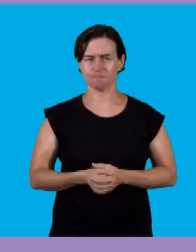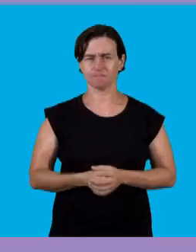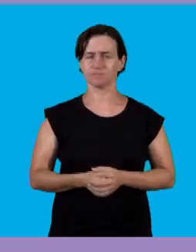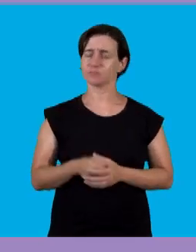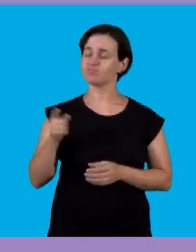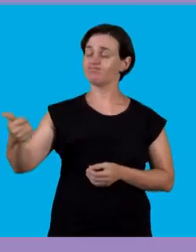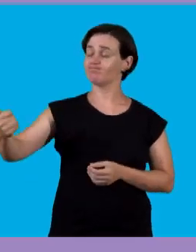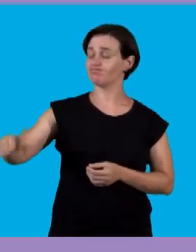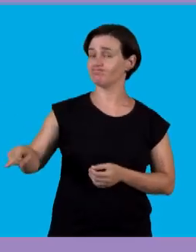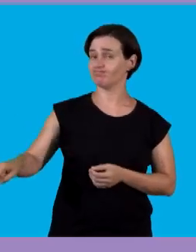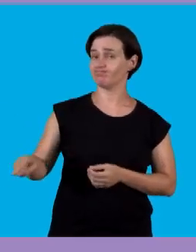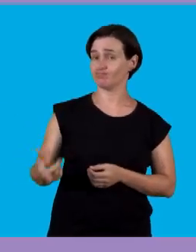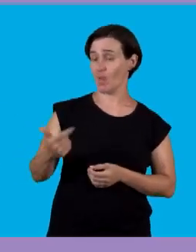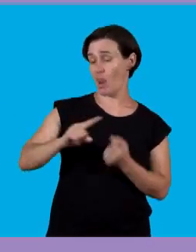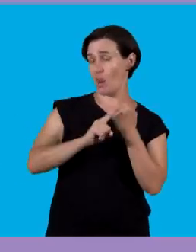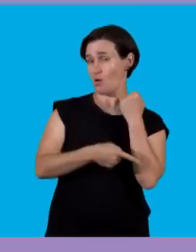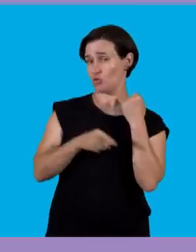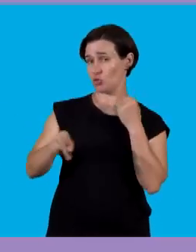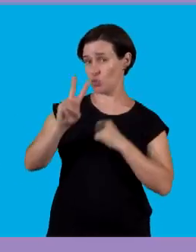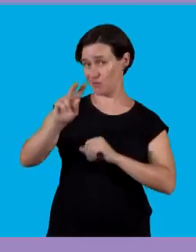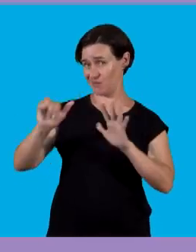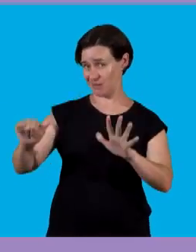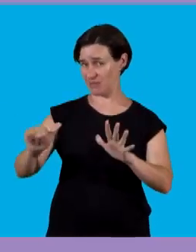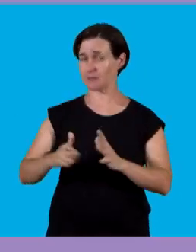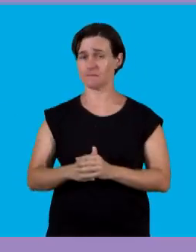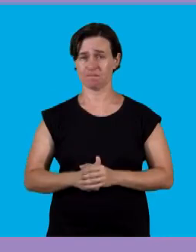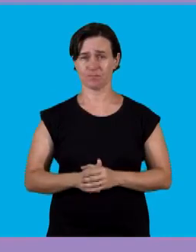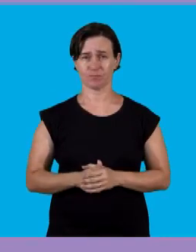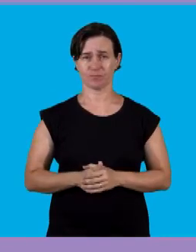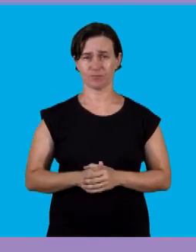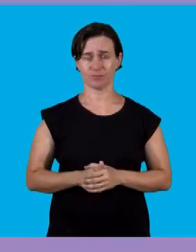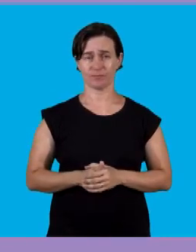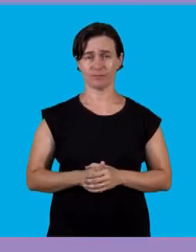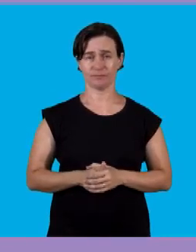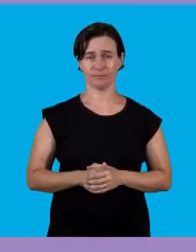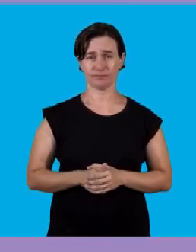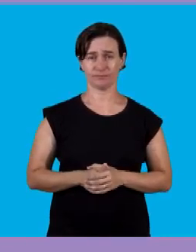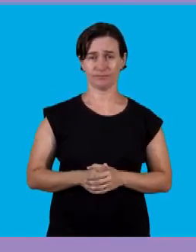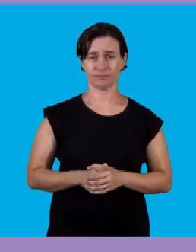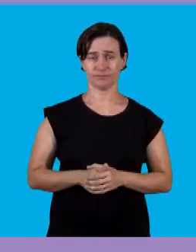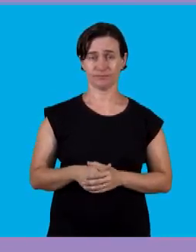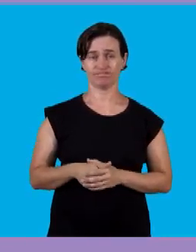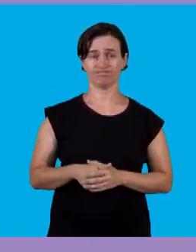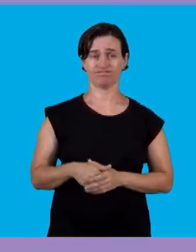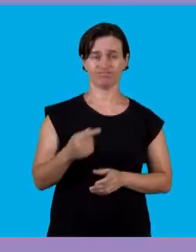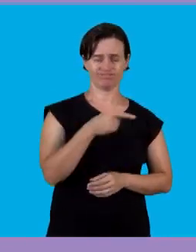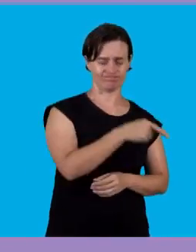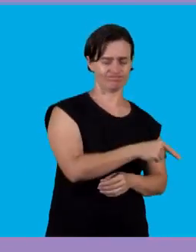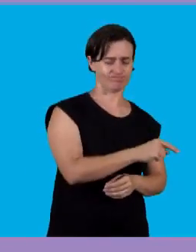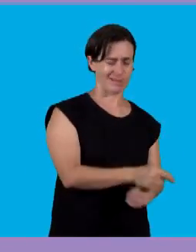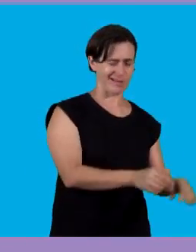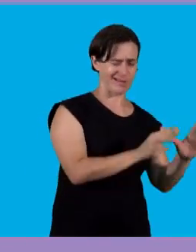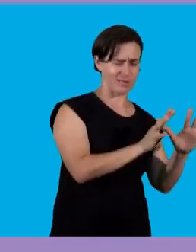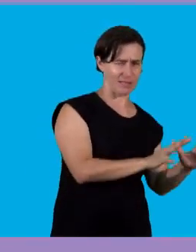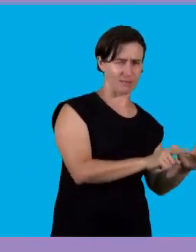make sure that it works also for our last part or our last input value. So when we take 10